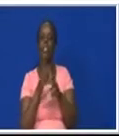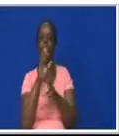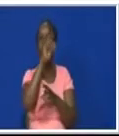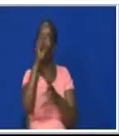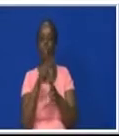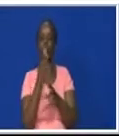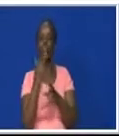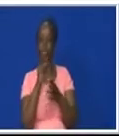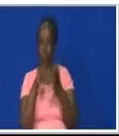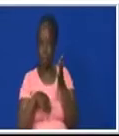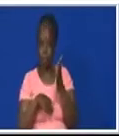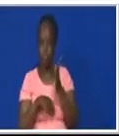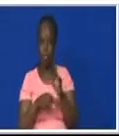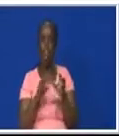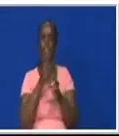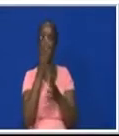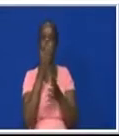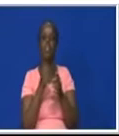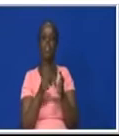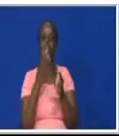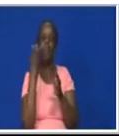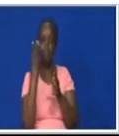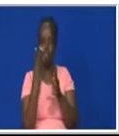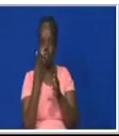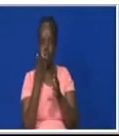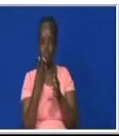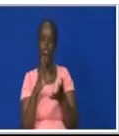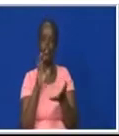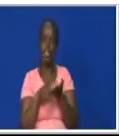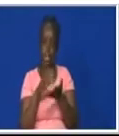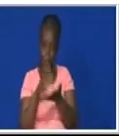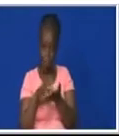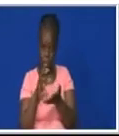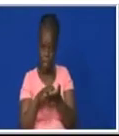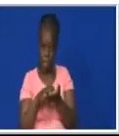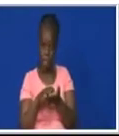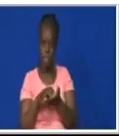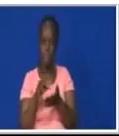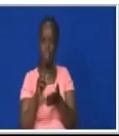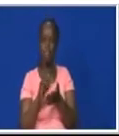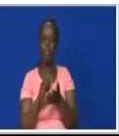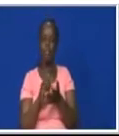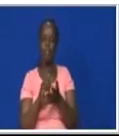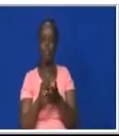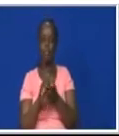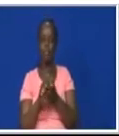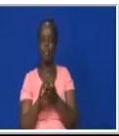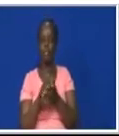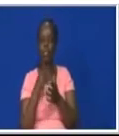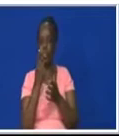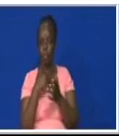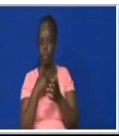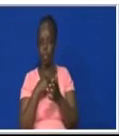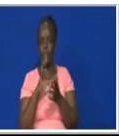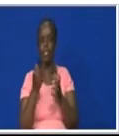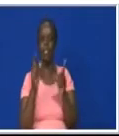require. The requirement is 4 circumstances. 4 circumstances. So we have